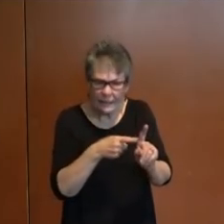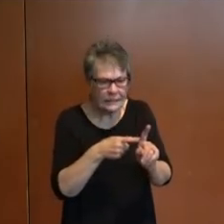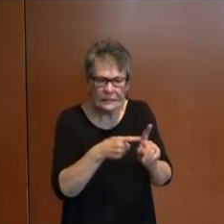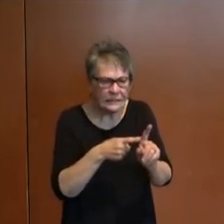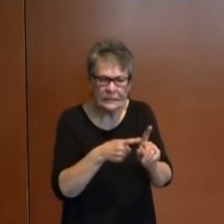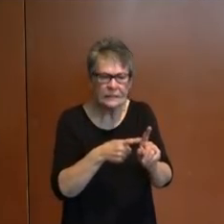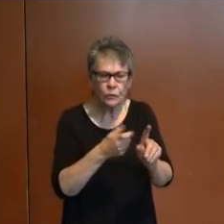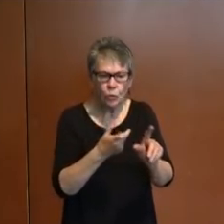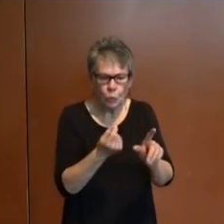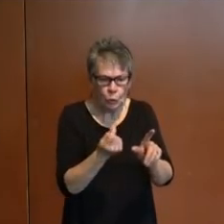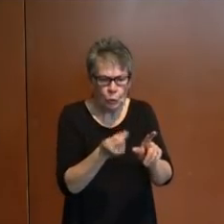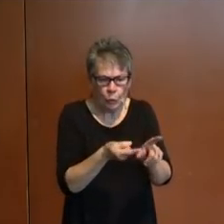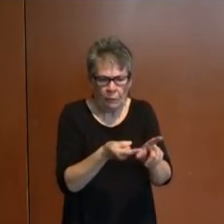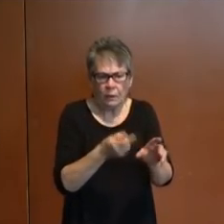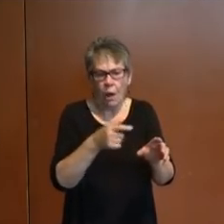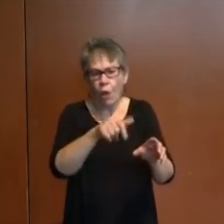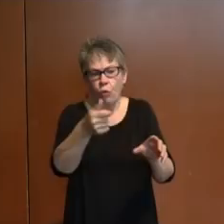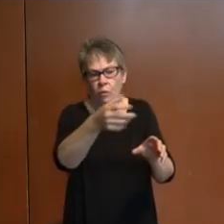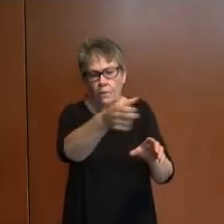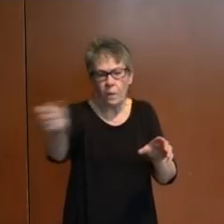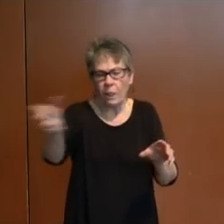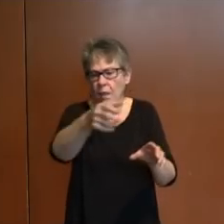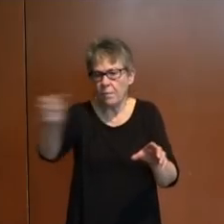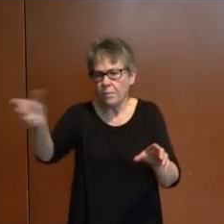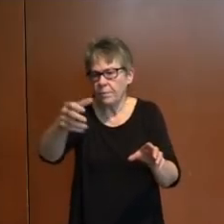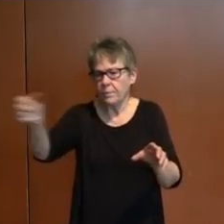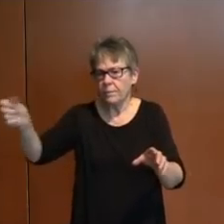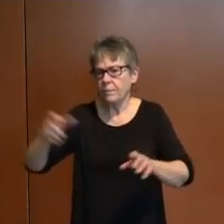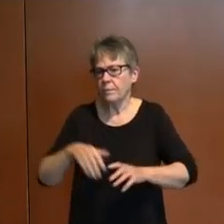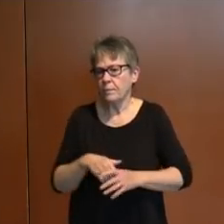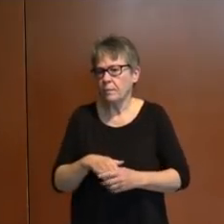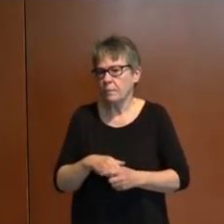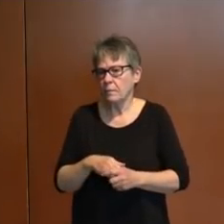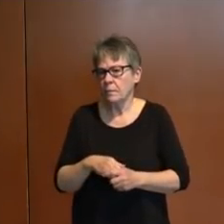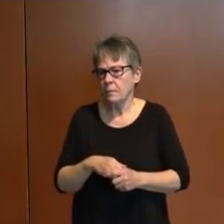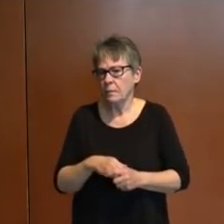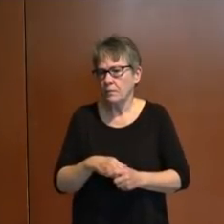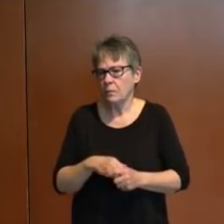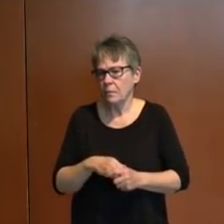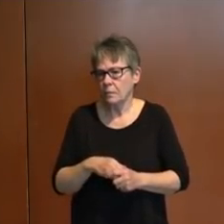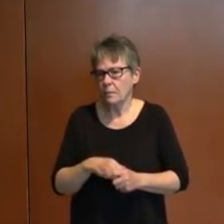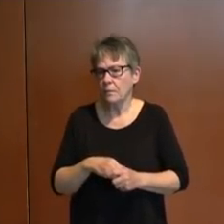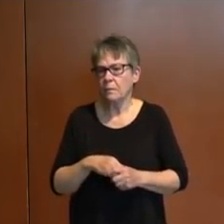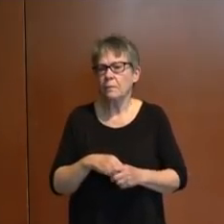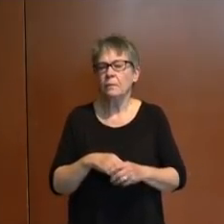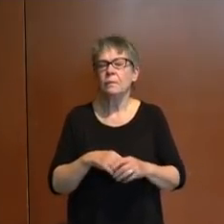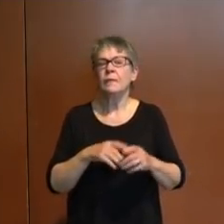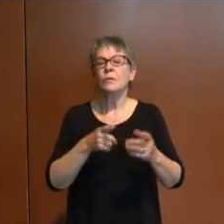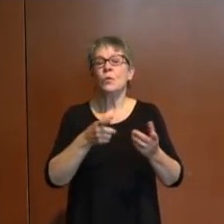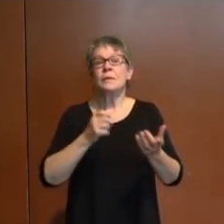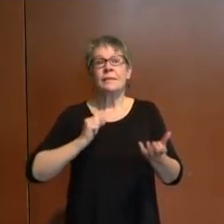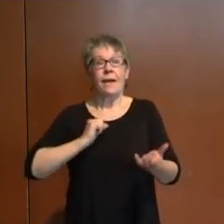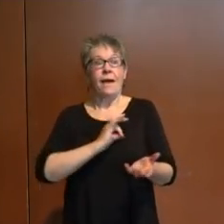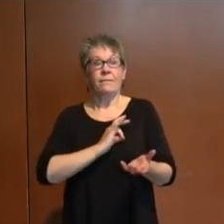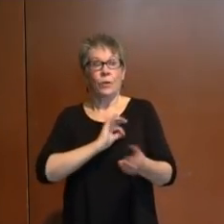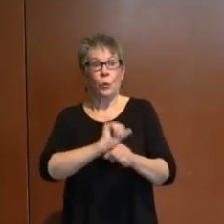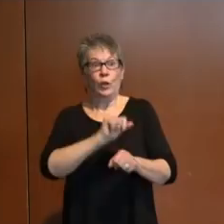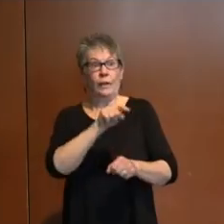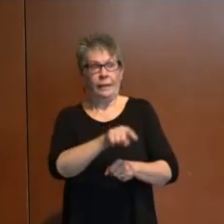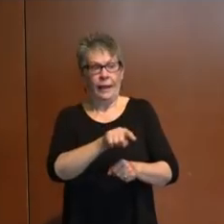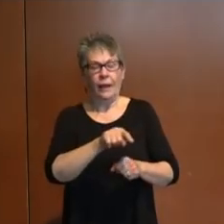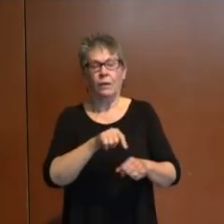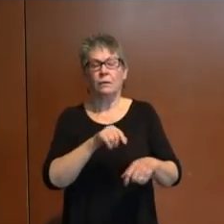staff resident complement of 78. There have been 3 deaths among those